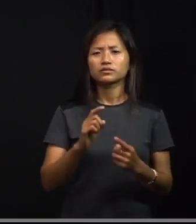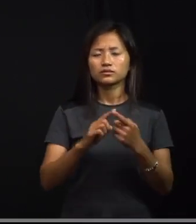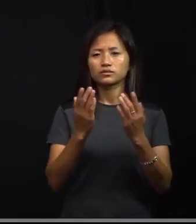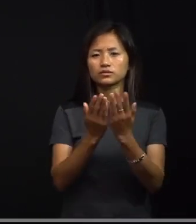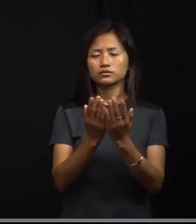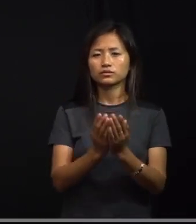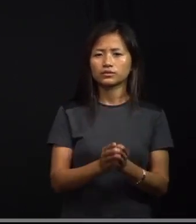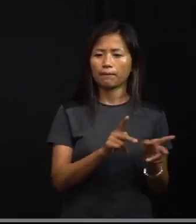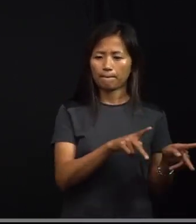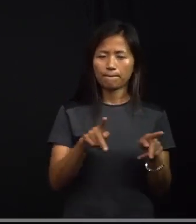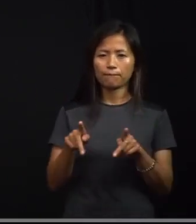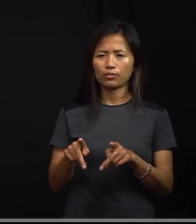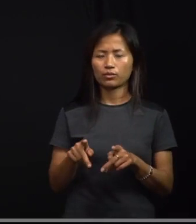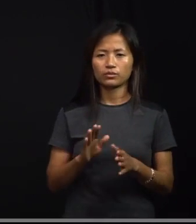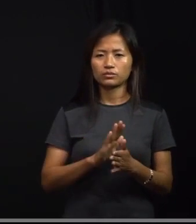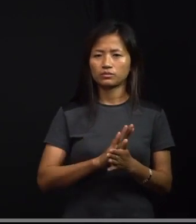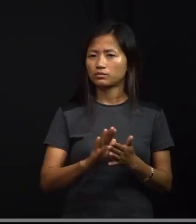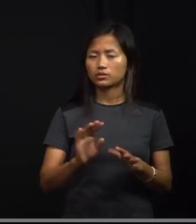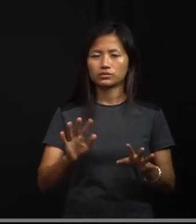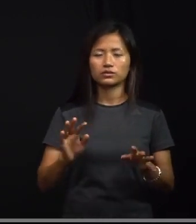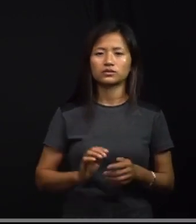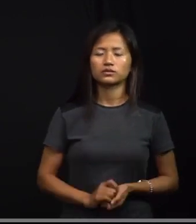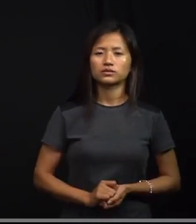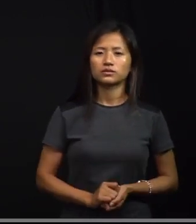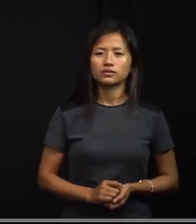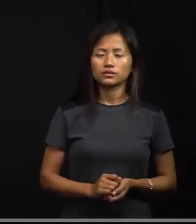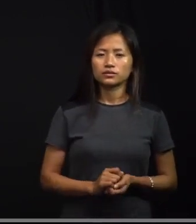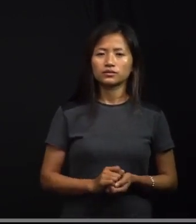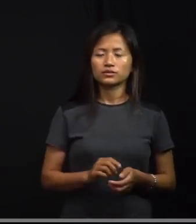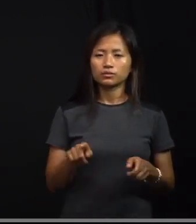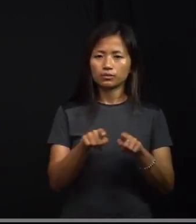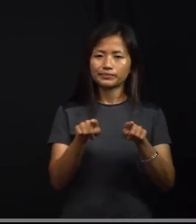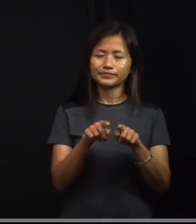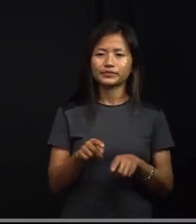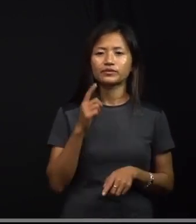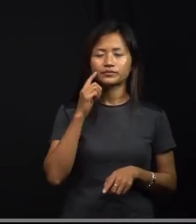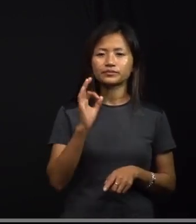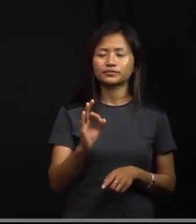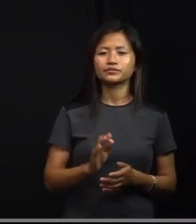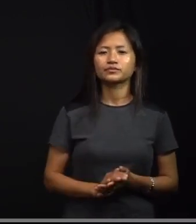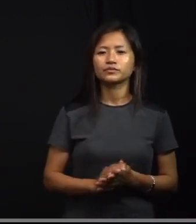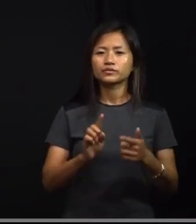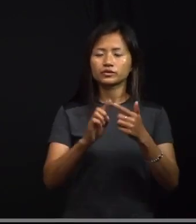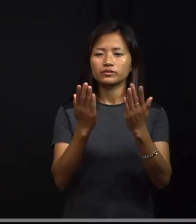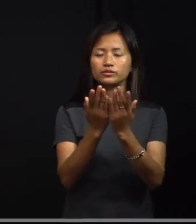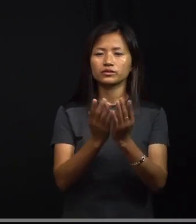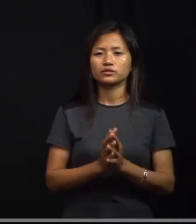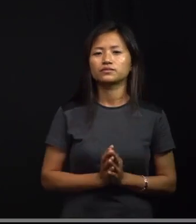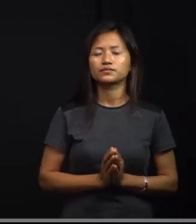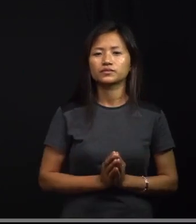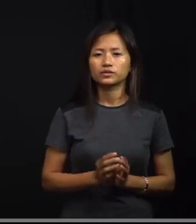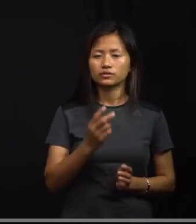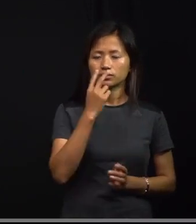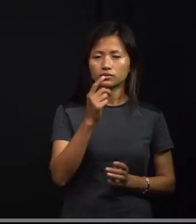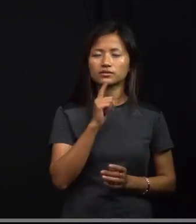it? So both the teacher and the pupil are very important in education, okay? And then we can also